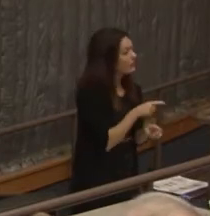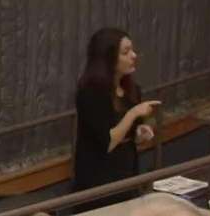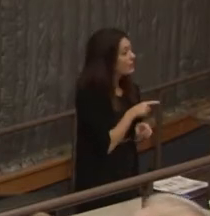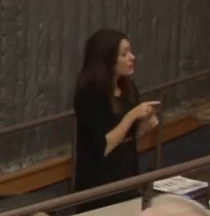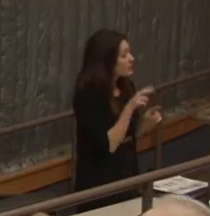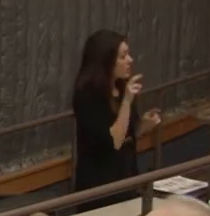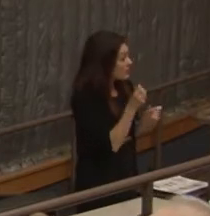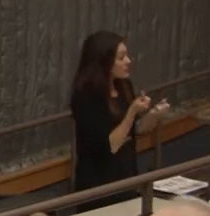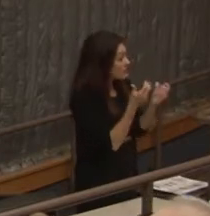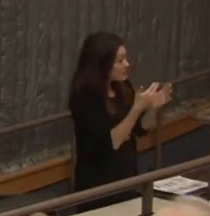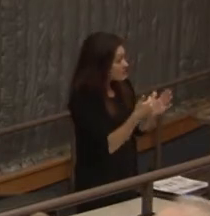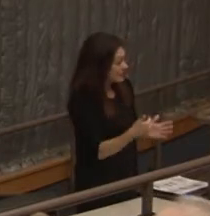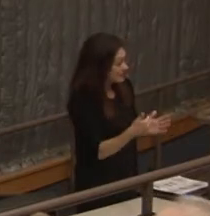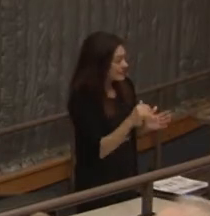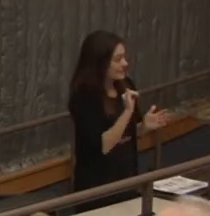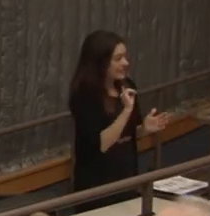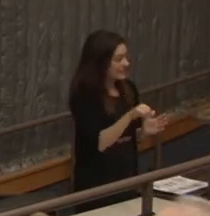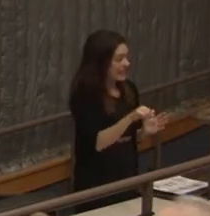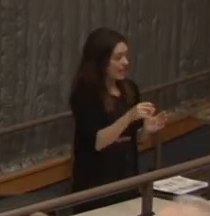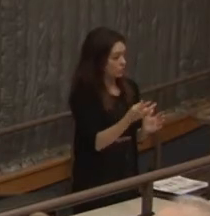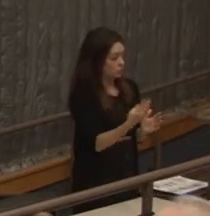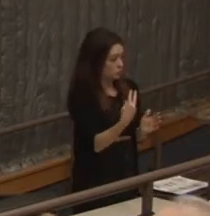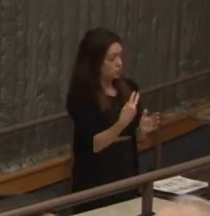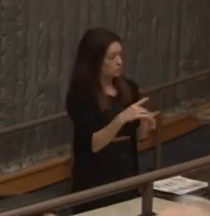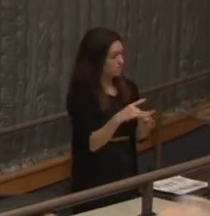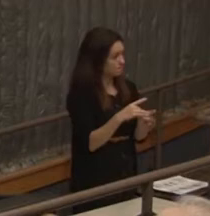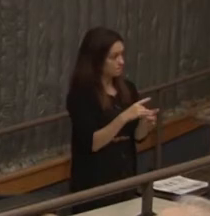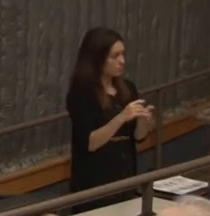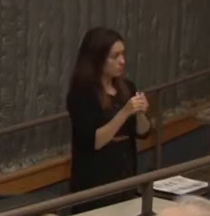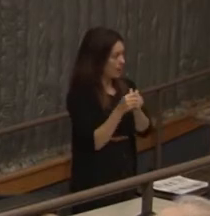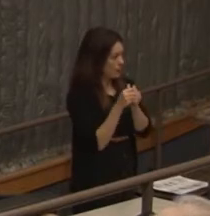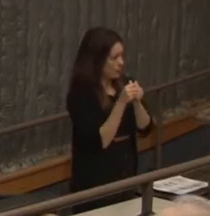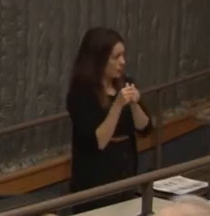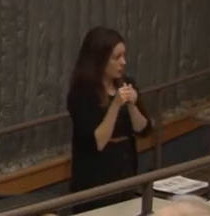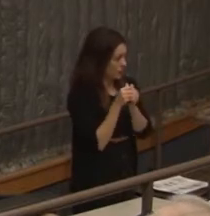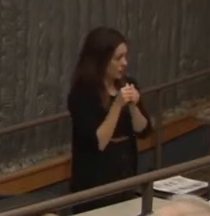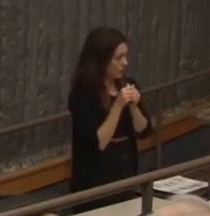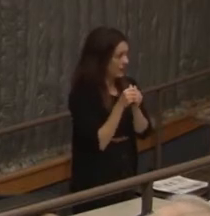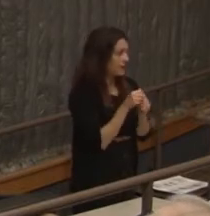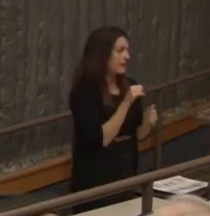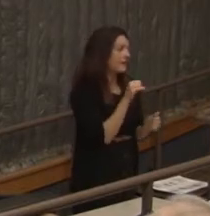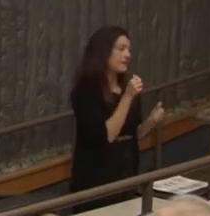there are many paintings of haystacks in France by the same painter, or